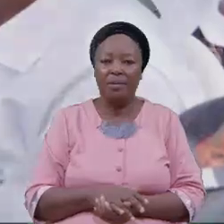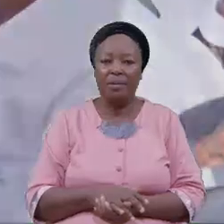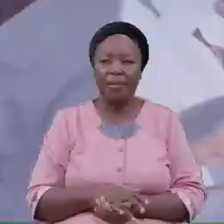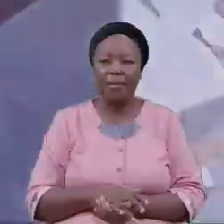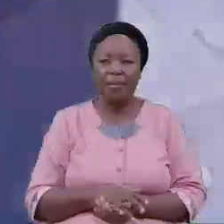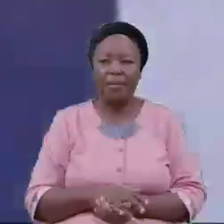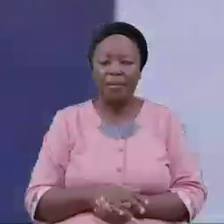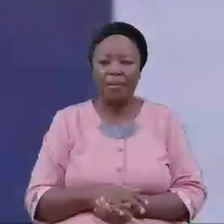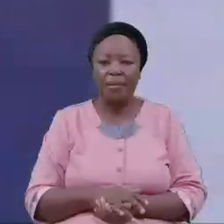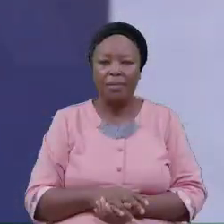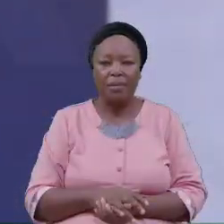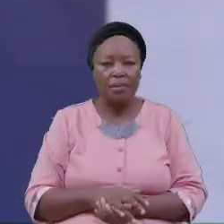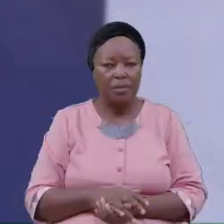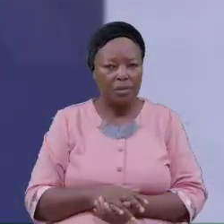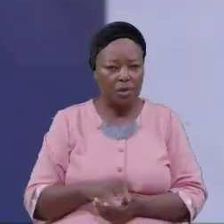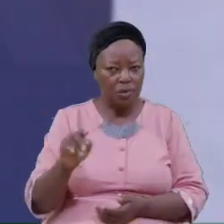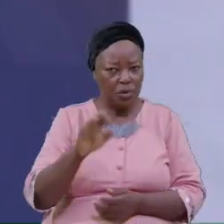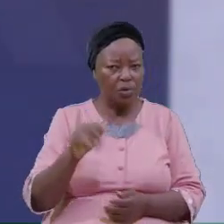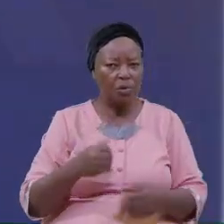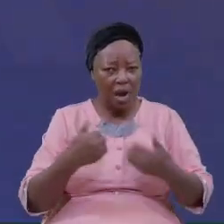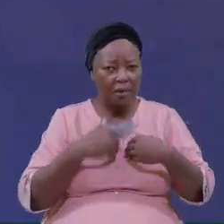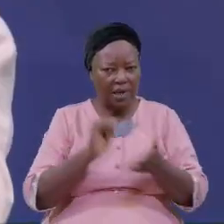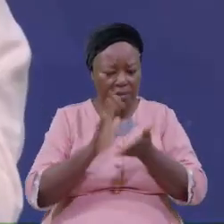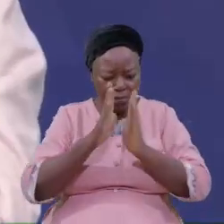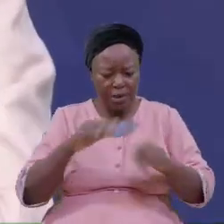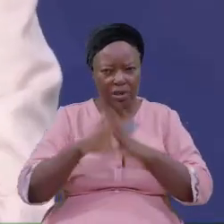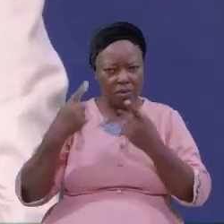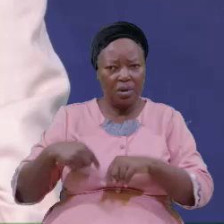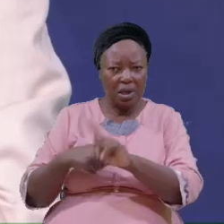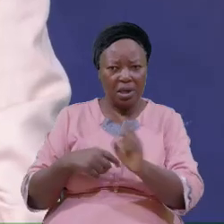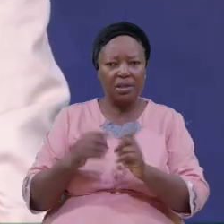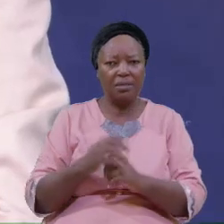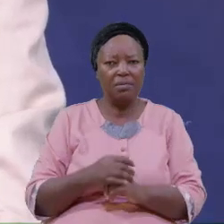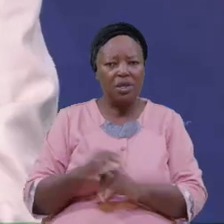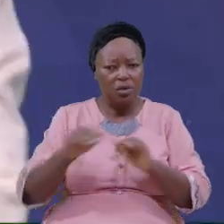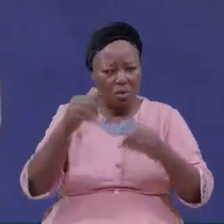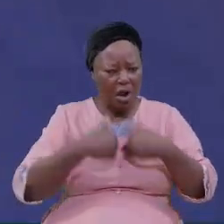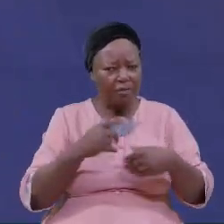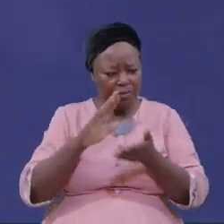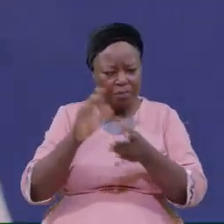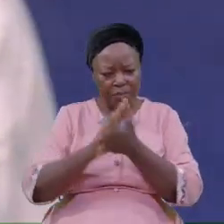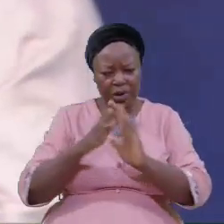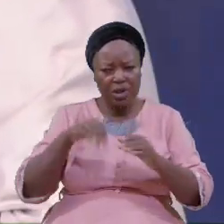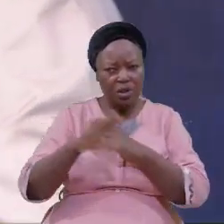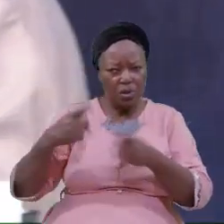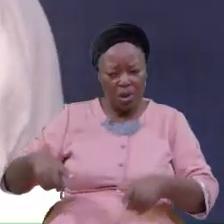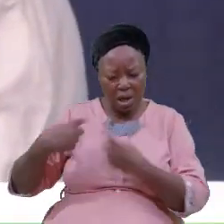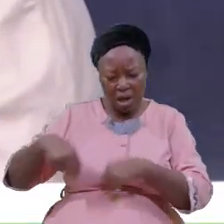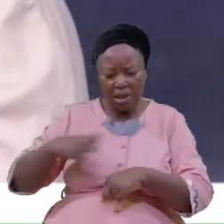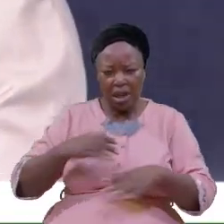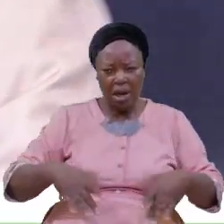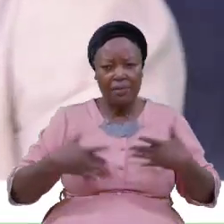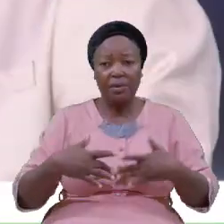Do you carry peace about? Your peace in your heart? Are you looking for, you